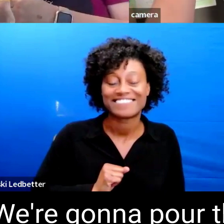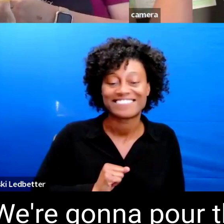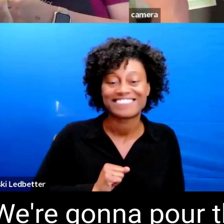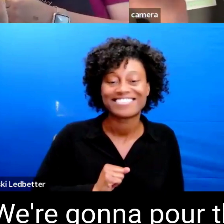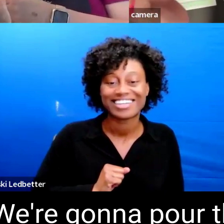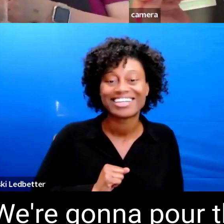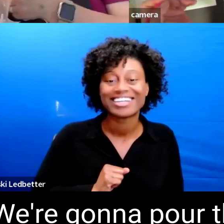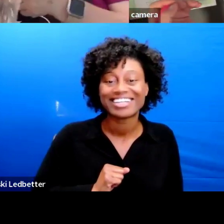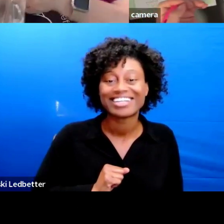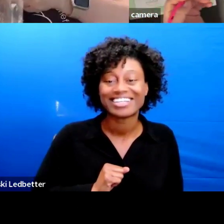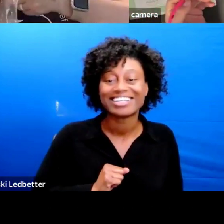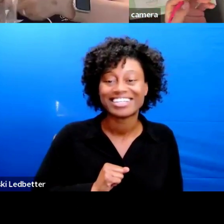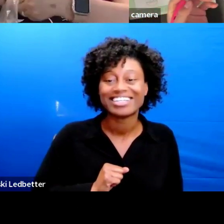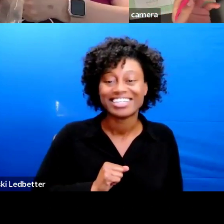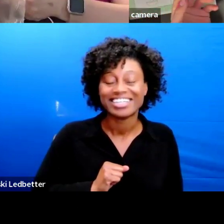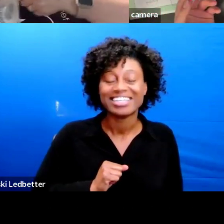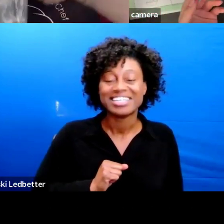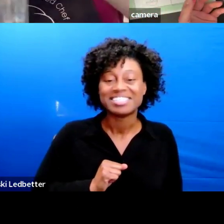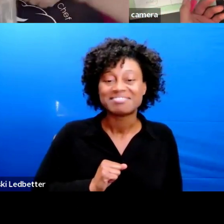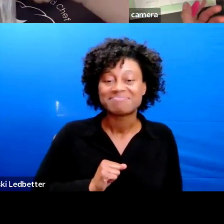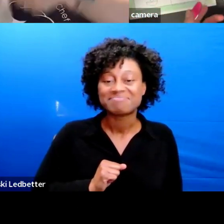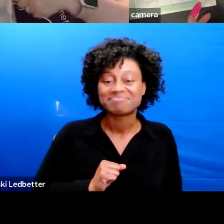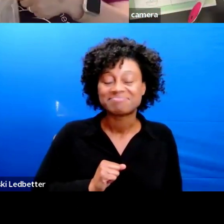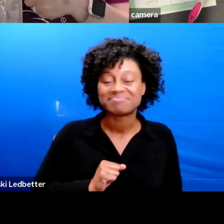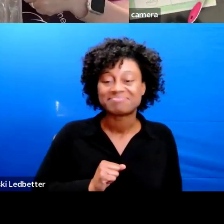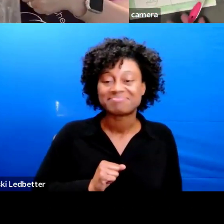We're going to pour that.